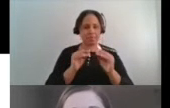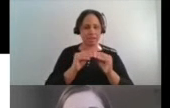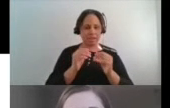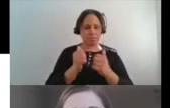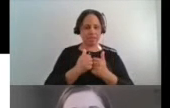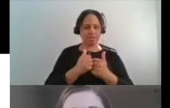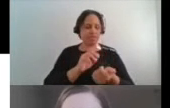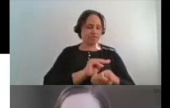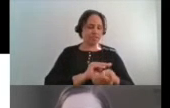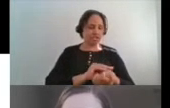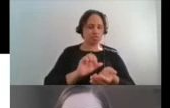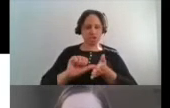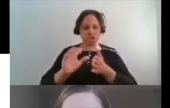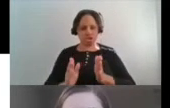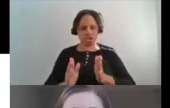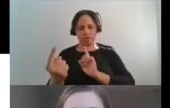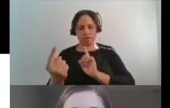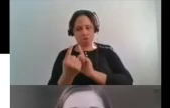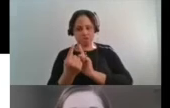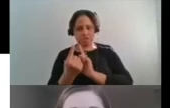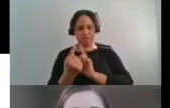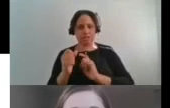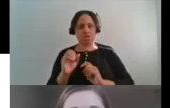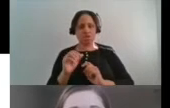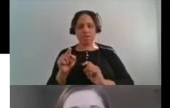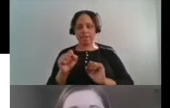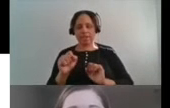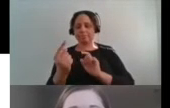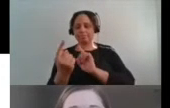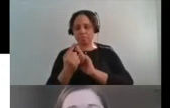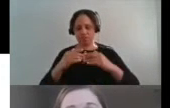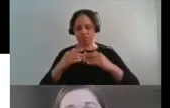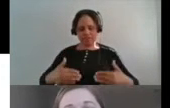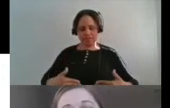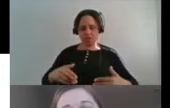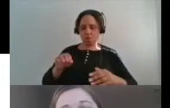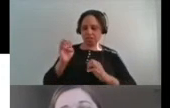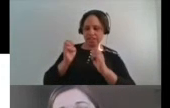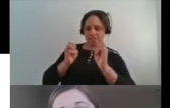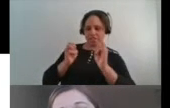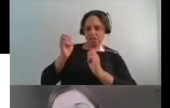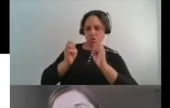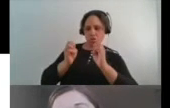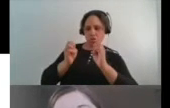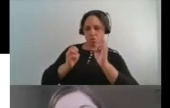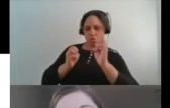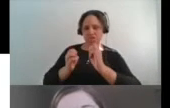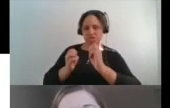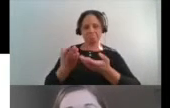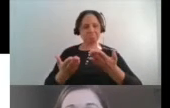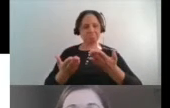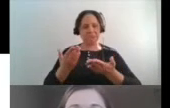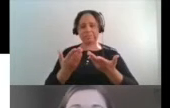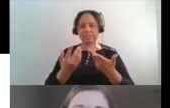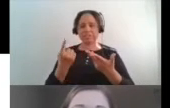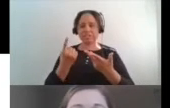physicians or surgeons in person so that they can do an in-person physical and evaluation. There may be some sort of relevant imaging that you have